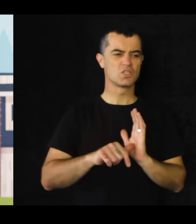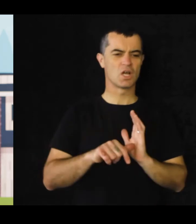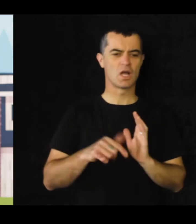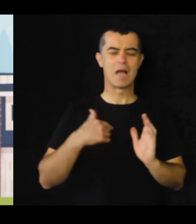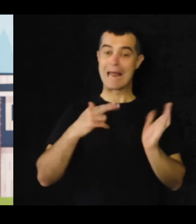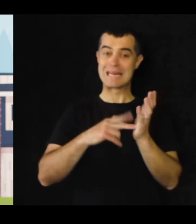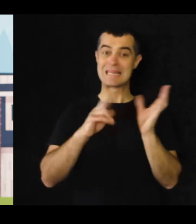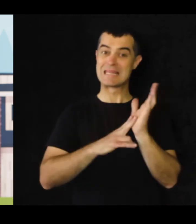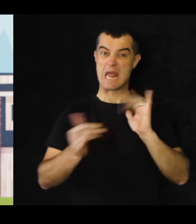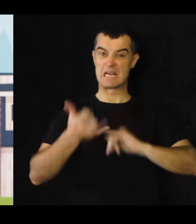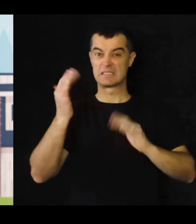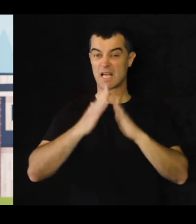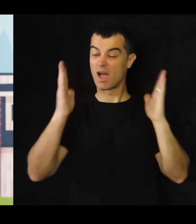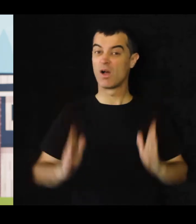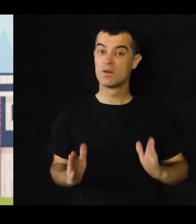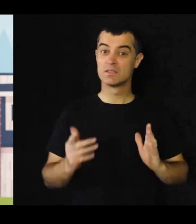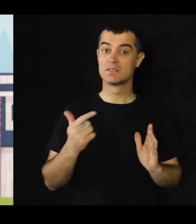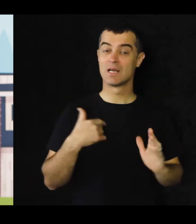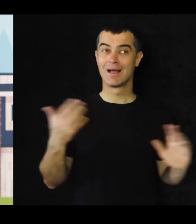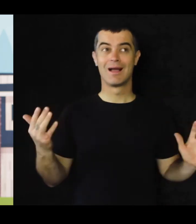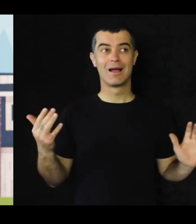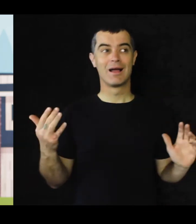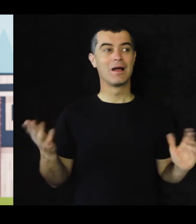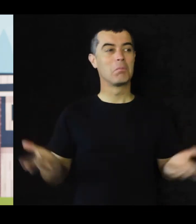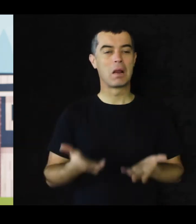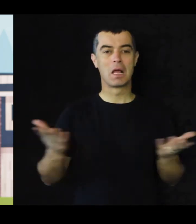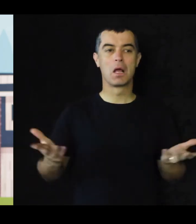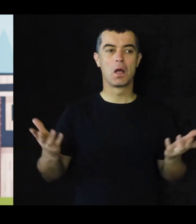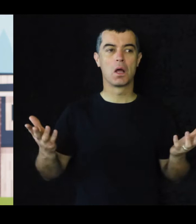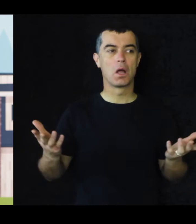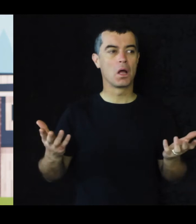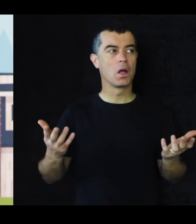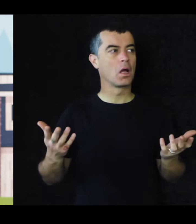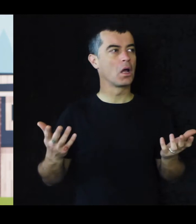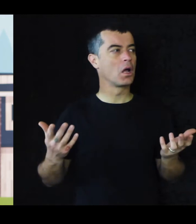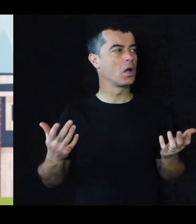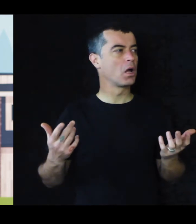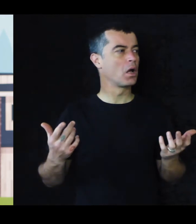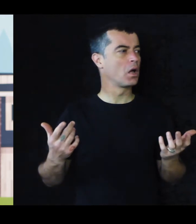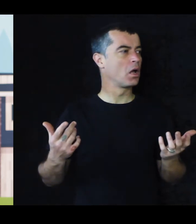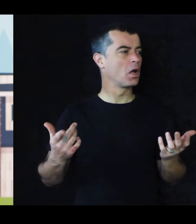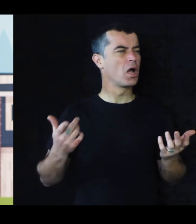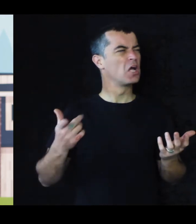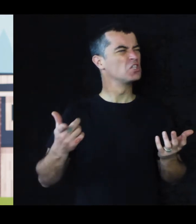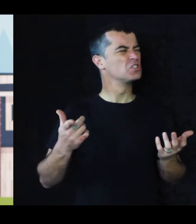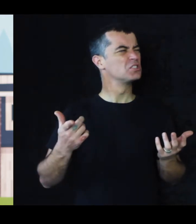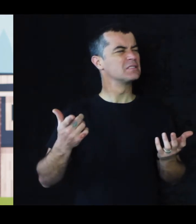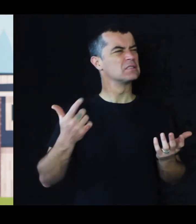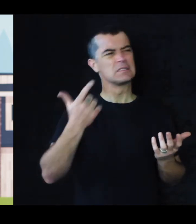one time I was at my nan's house and I was playing the Sony 1 or Sony 2 or something or